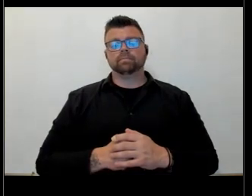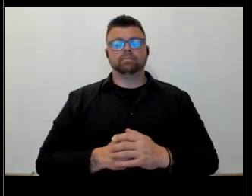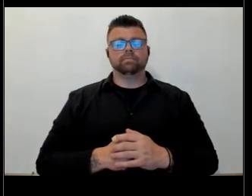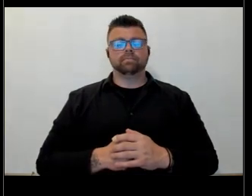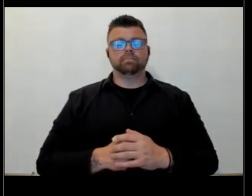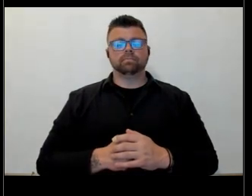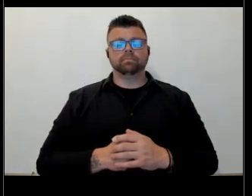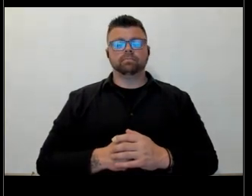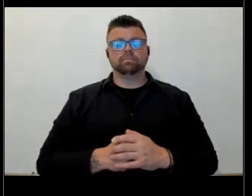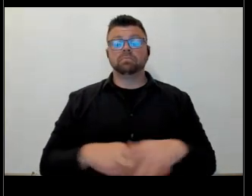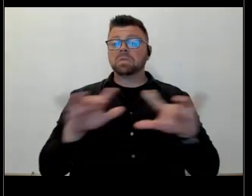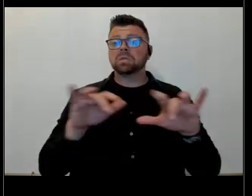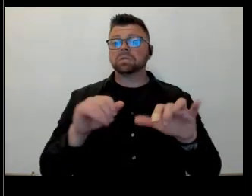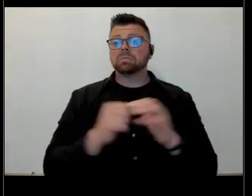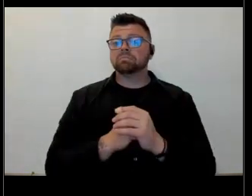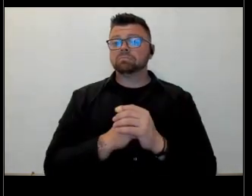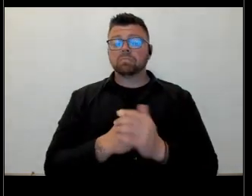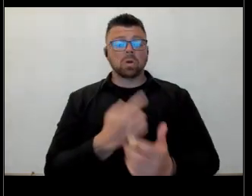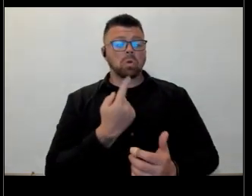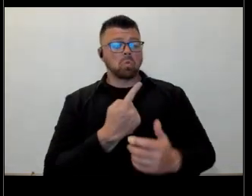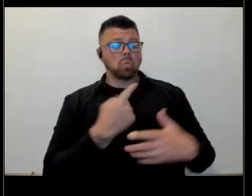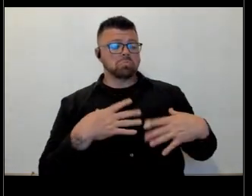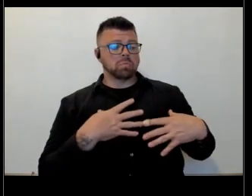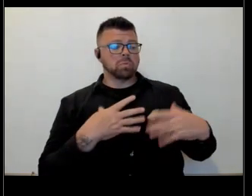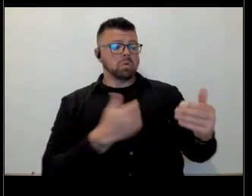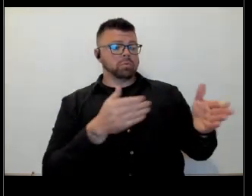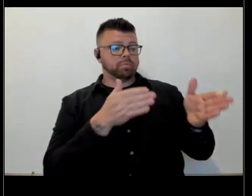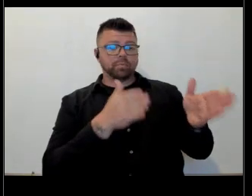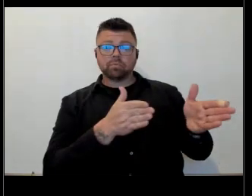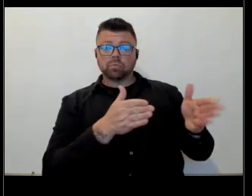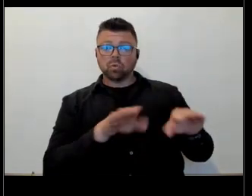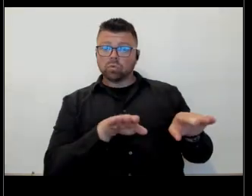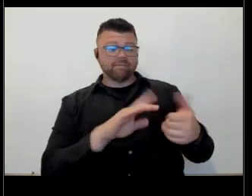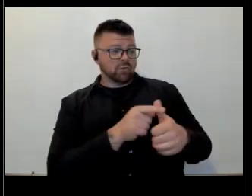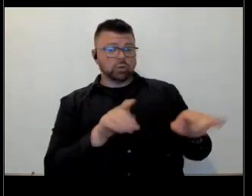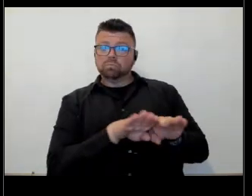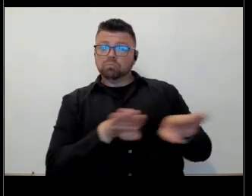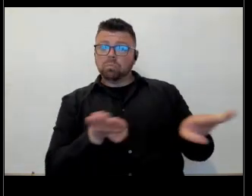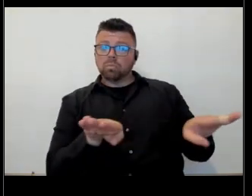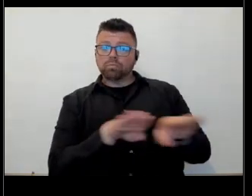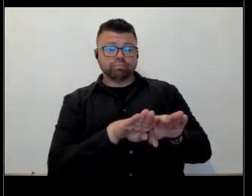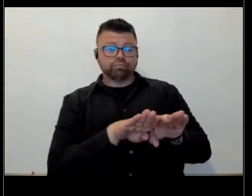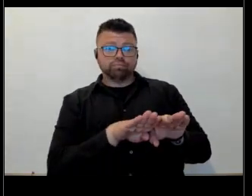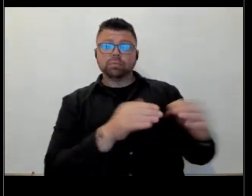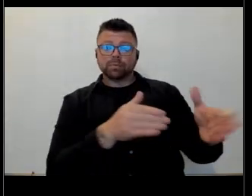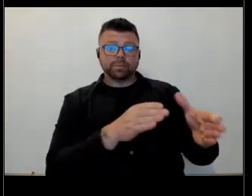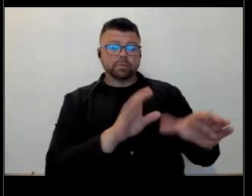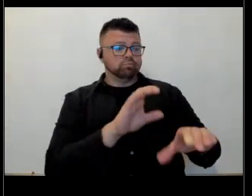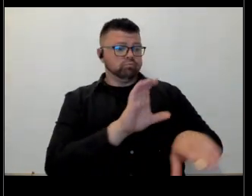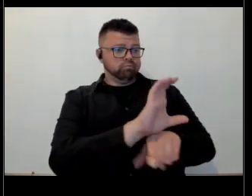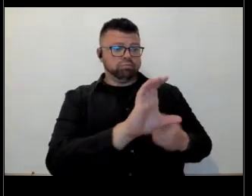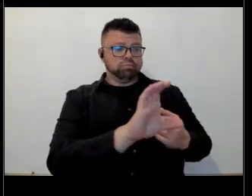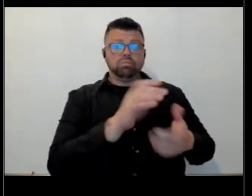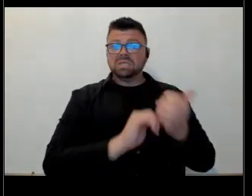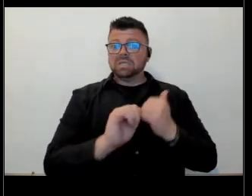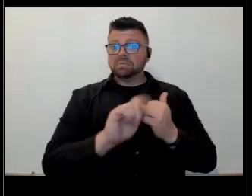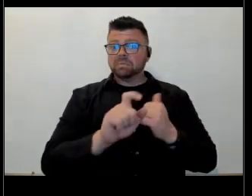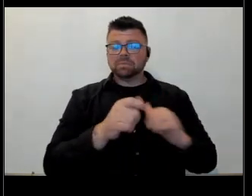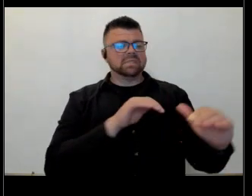Likewise, where there is one laundry room on a ground floor in each building, each must be accessible.